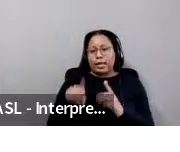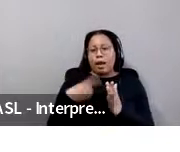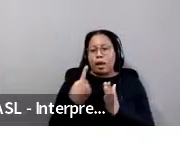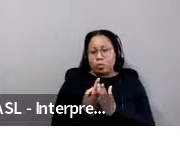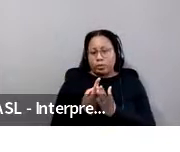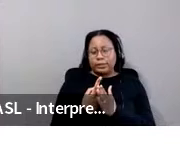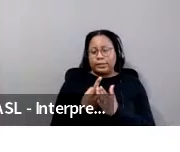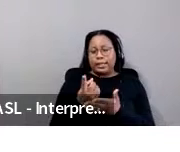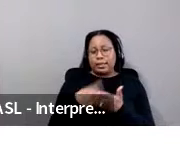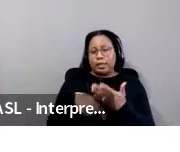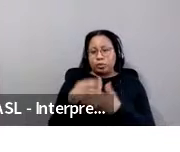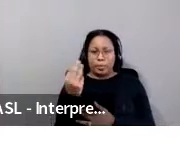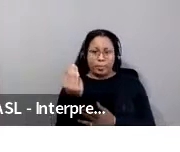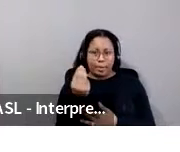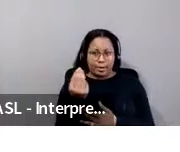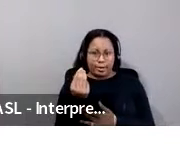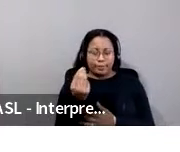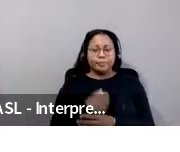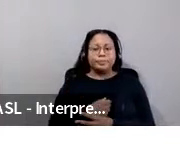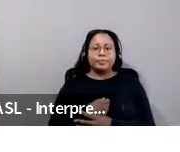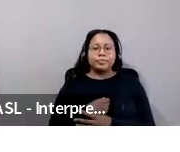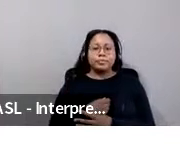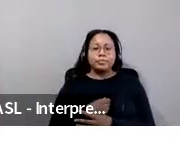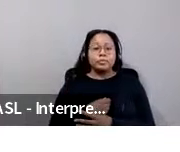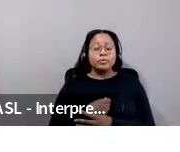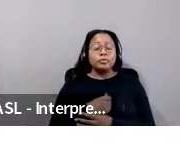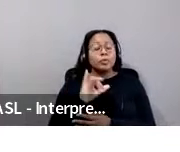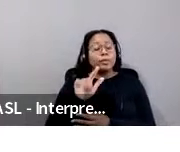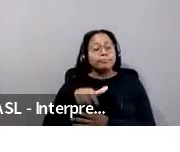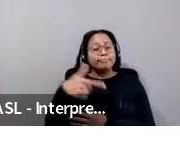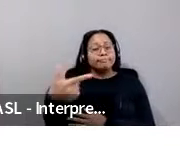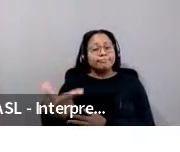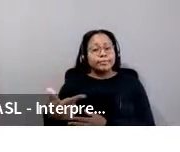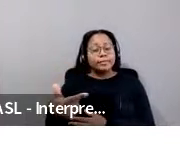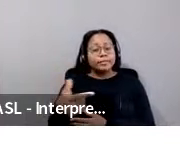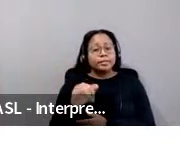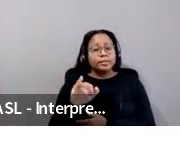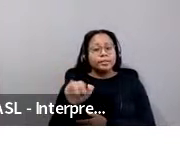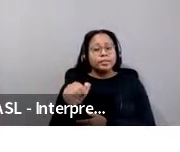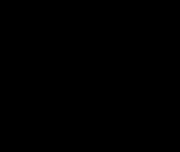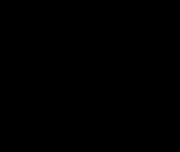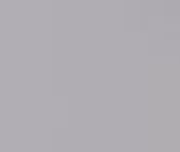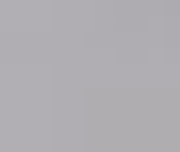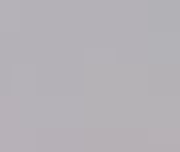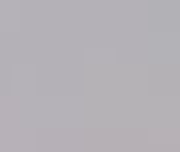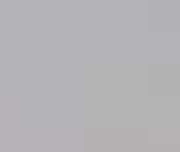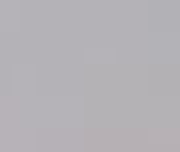evening. So with that, I will turn it back over to Justin.